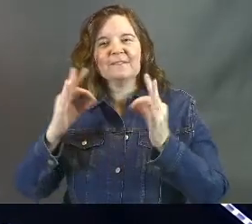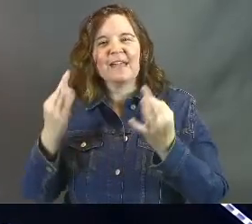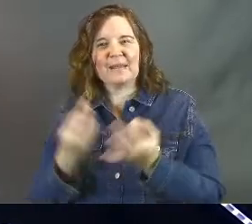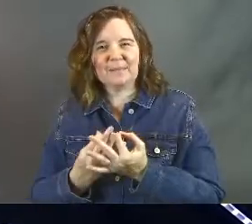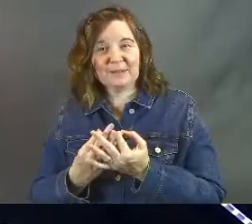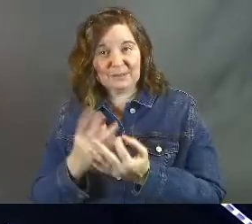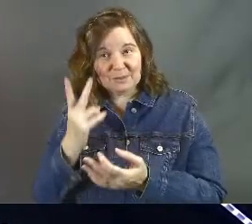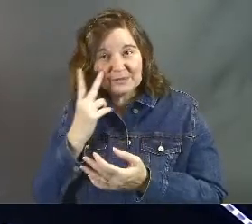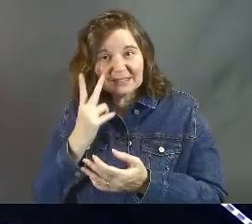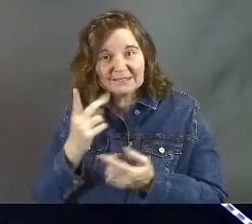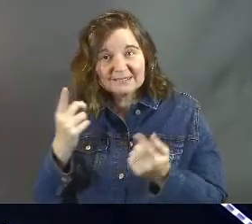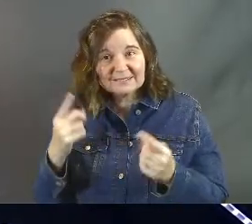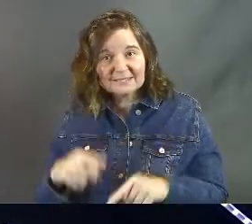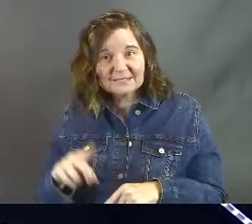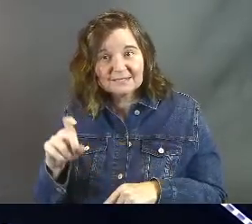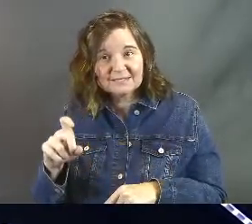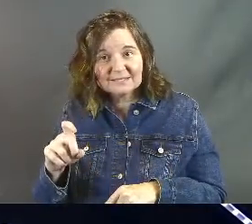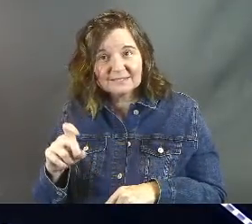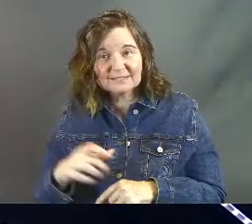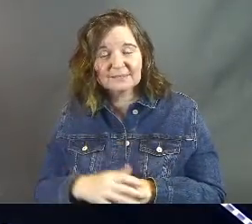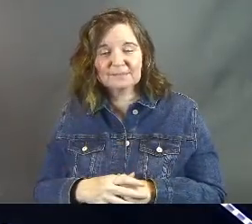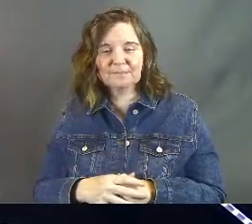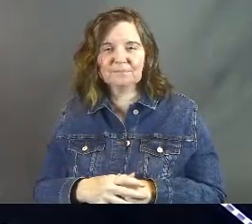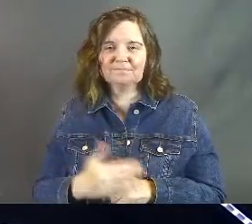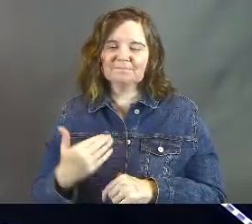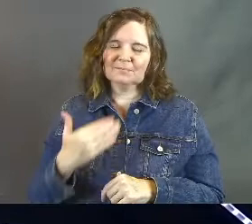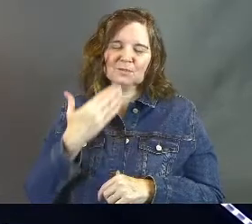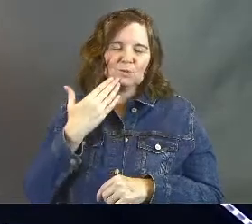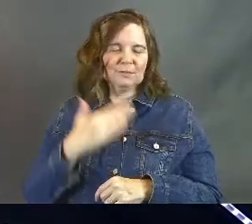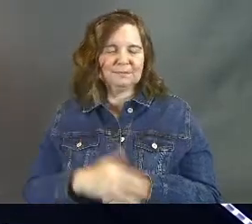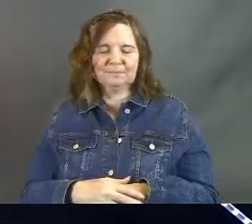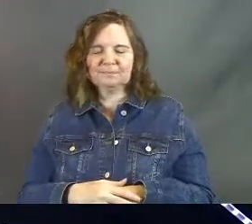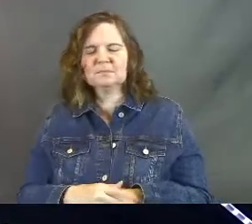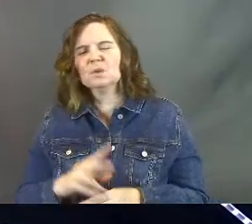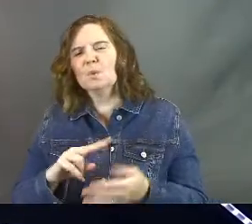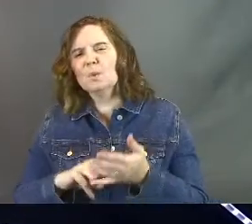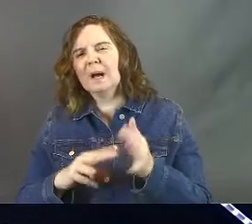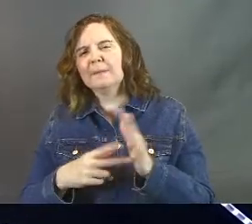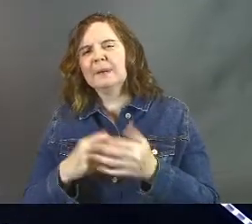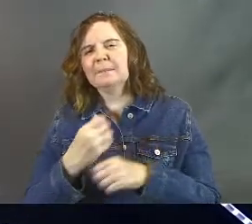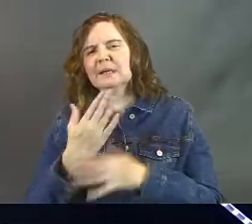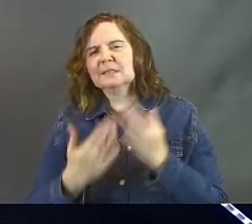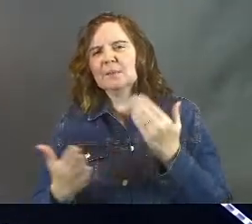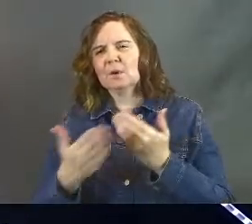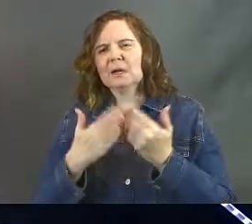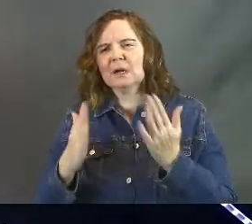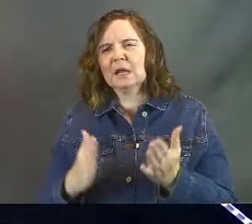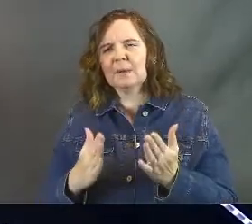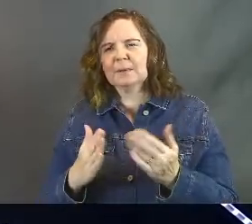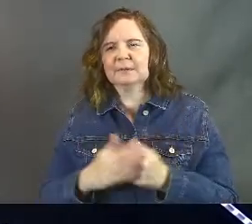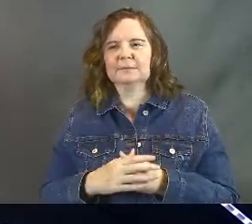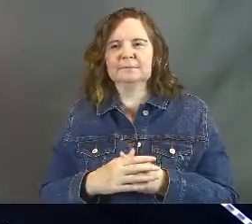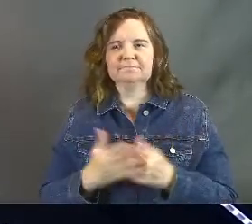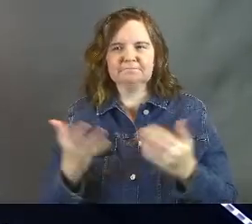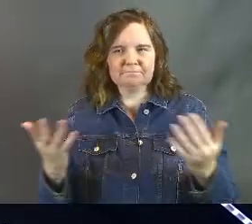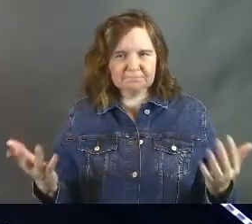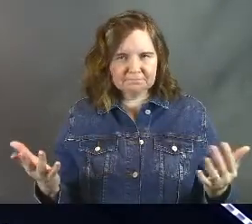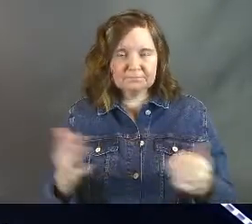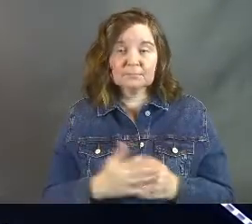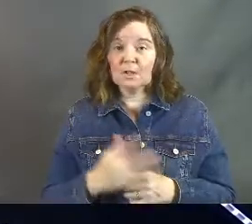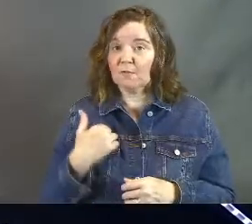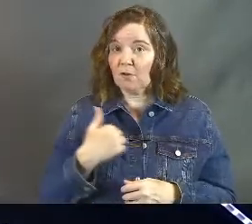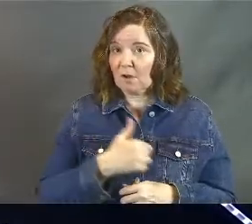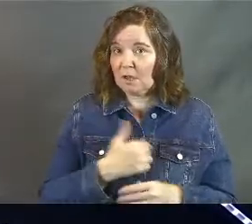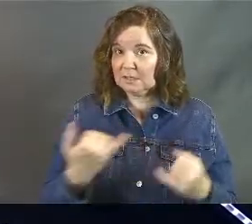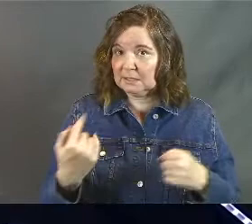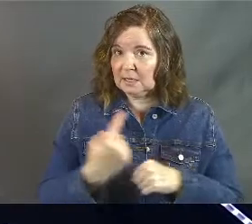what Jesus is doing? It's so good. So what does it mean to make somebody our neighbor? Let's get practical. For